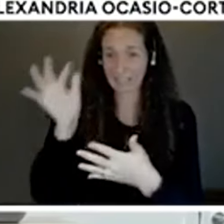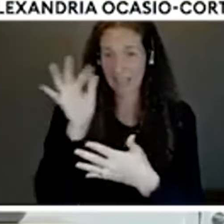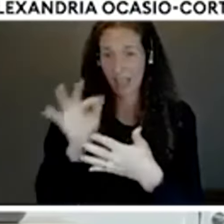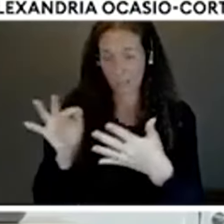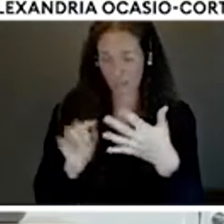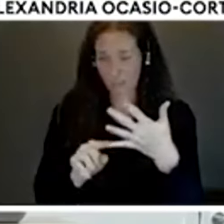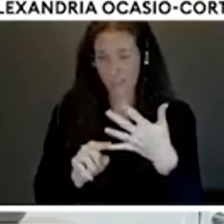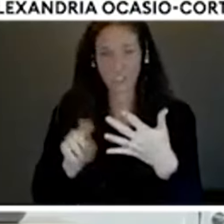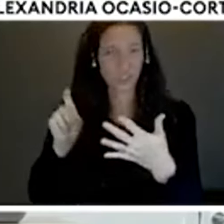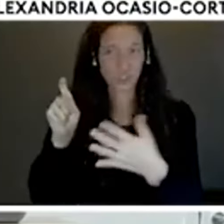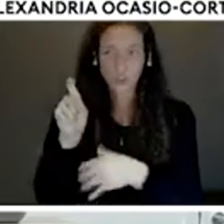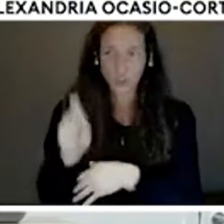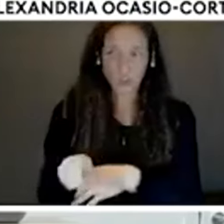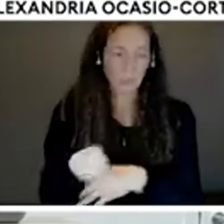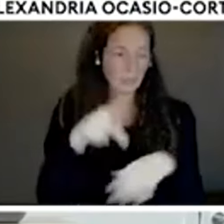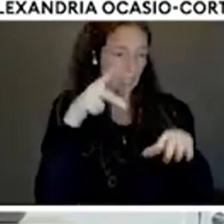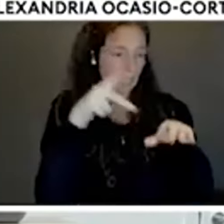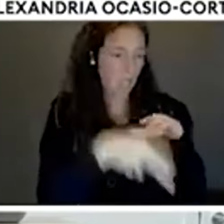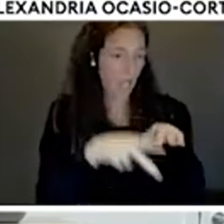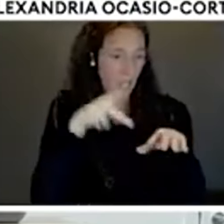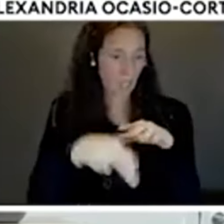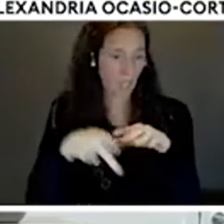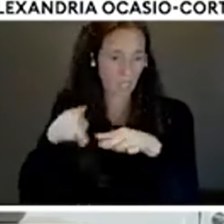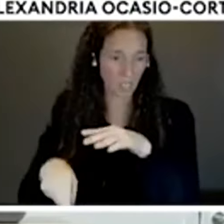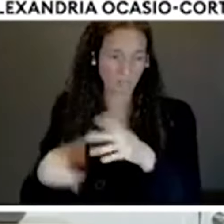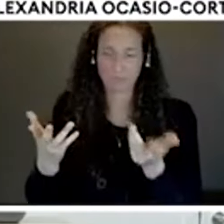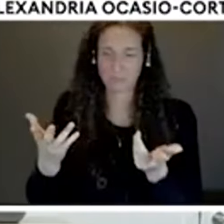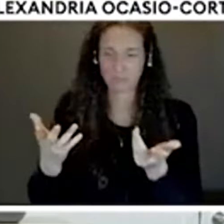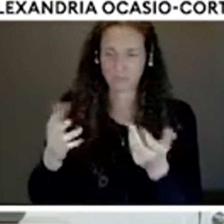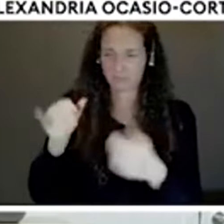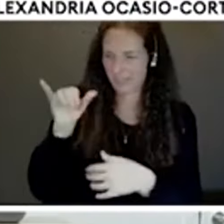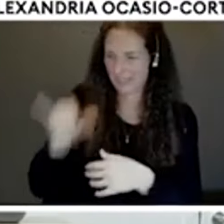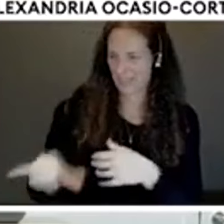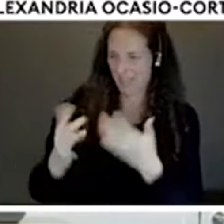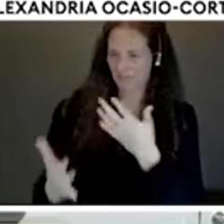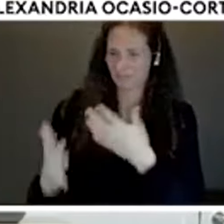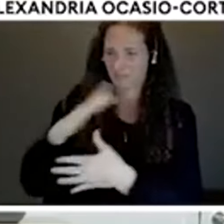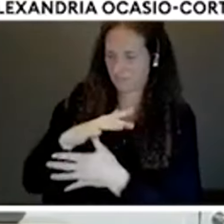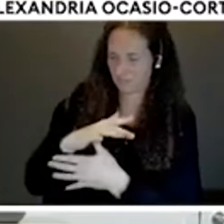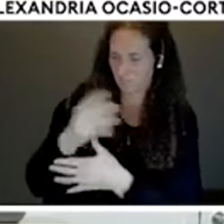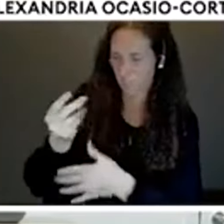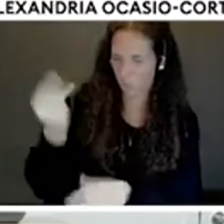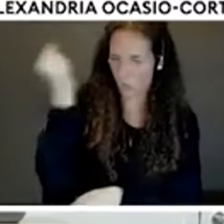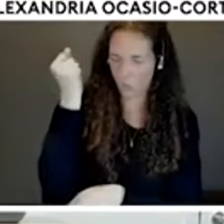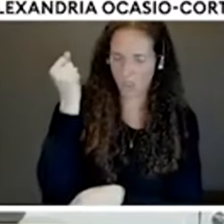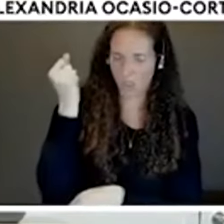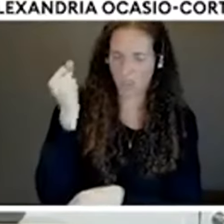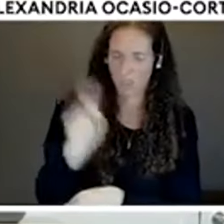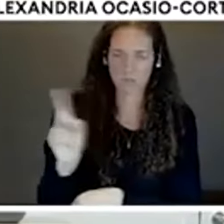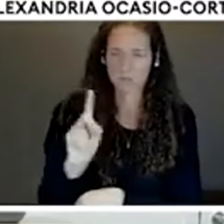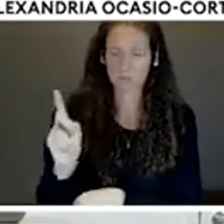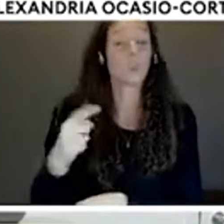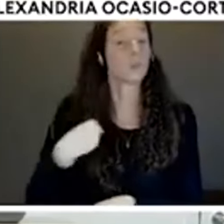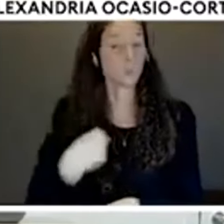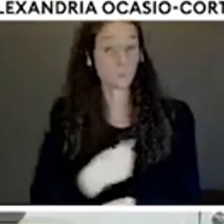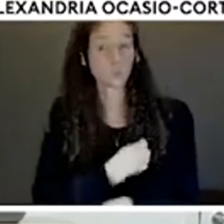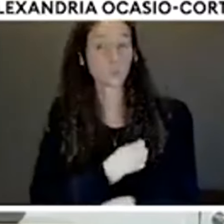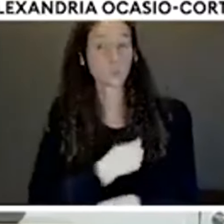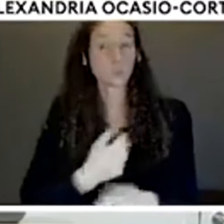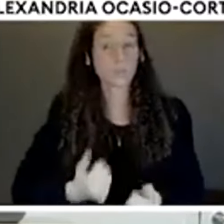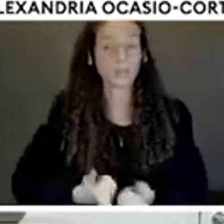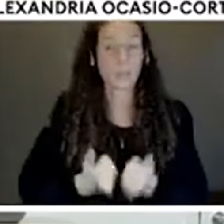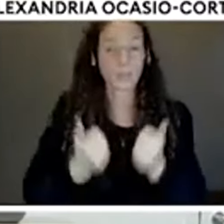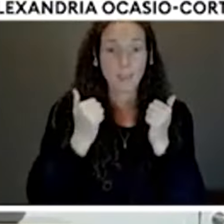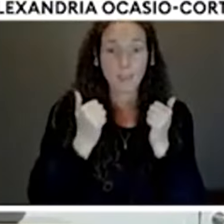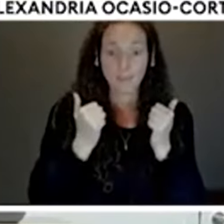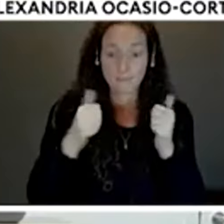should not be, and it should never be, the go-to. We live in a city that is home to an enormous amount of the